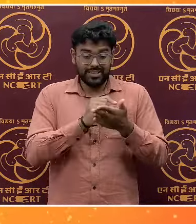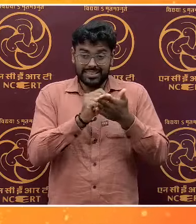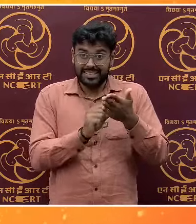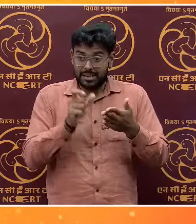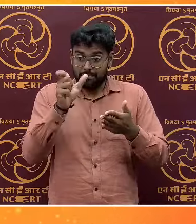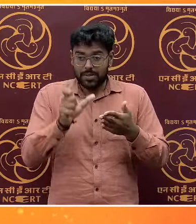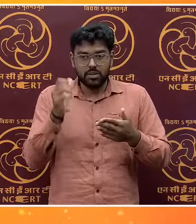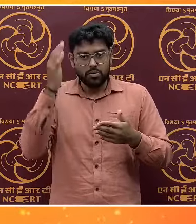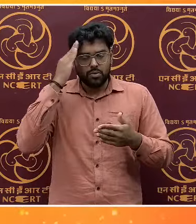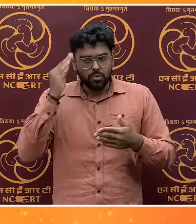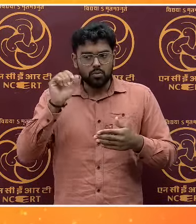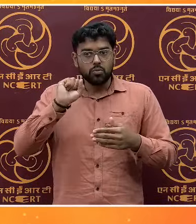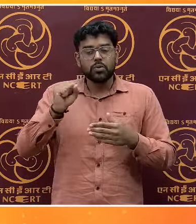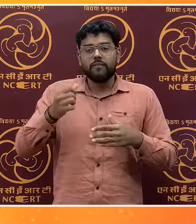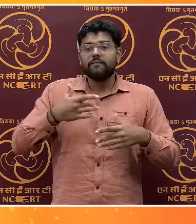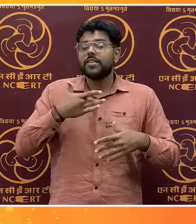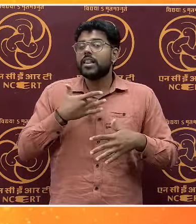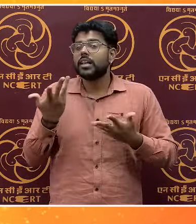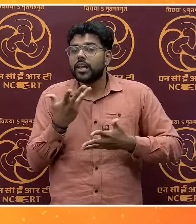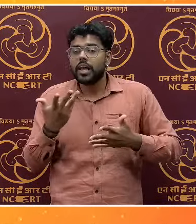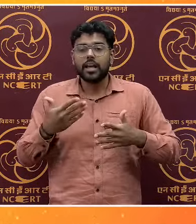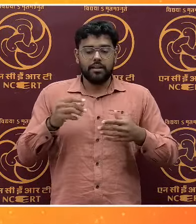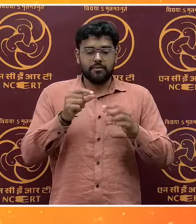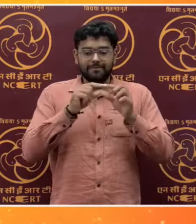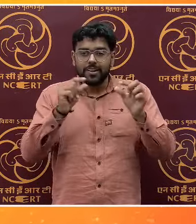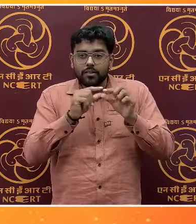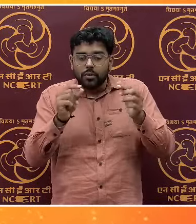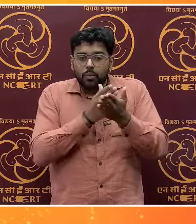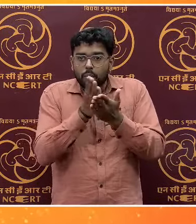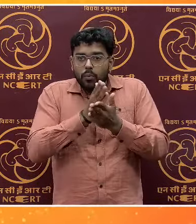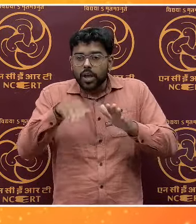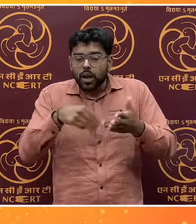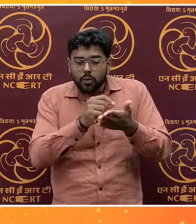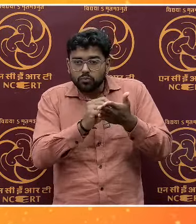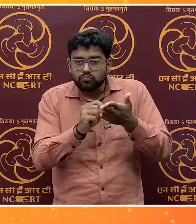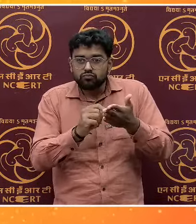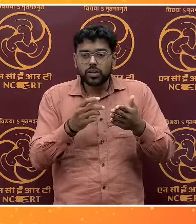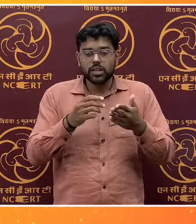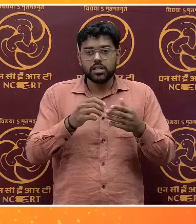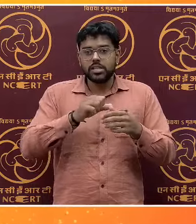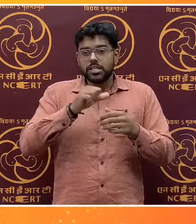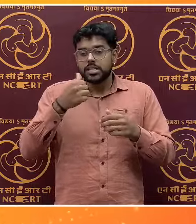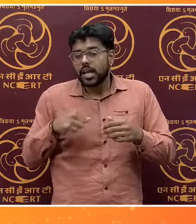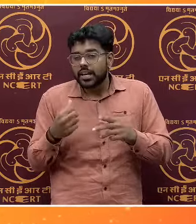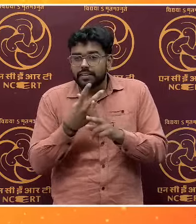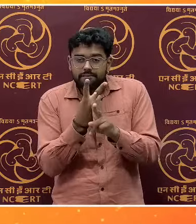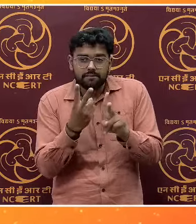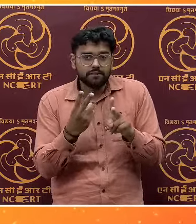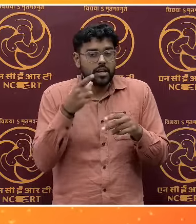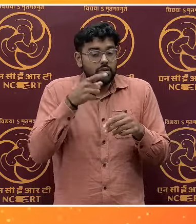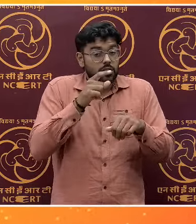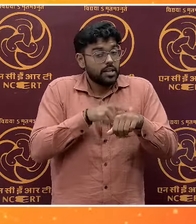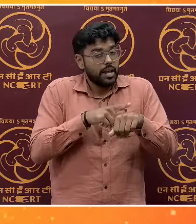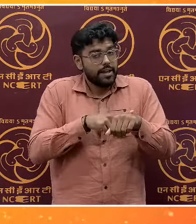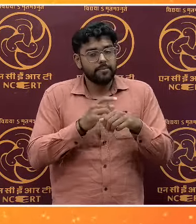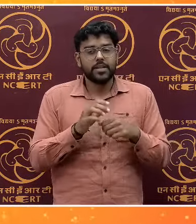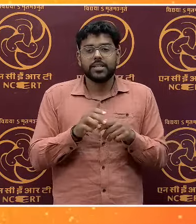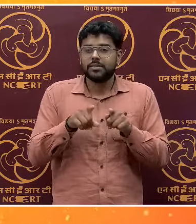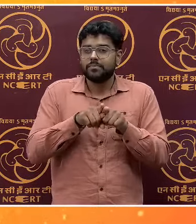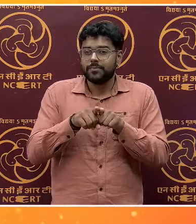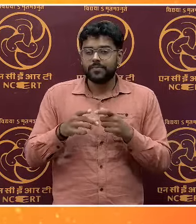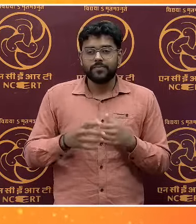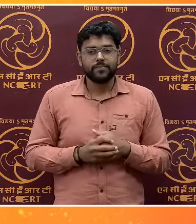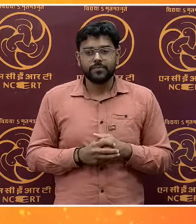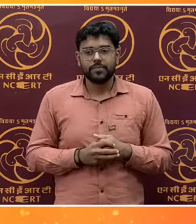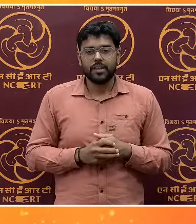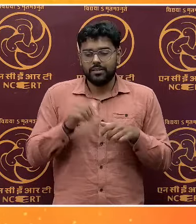poet, their mood of writing, their theme of writing, their style of writing, and their time of writing, like we